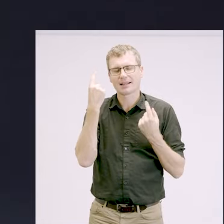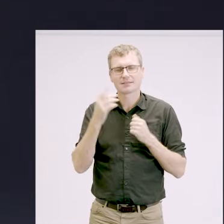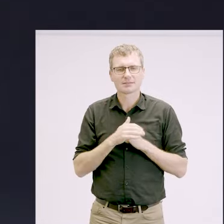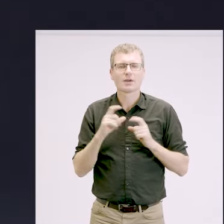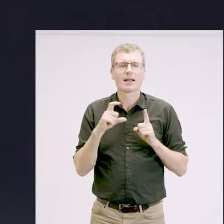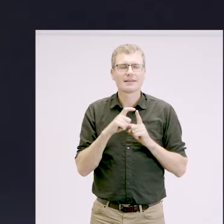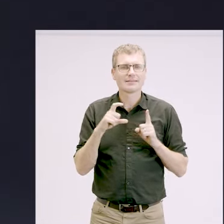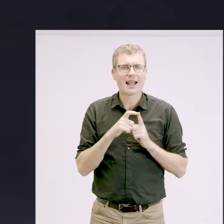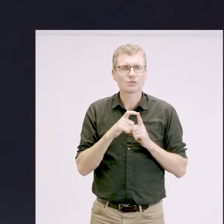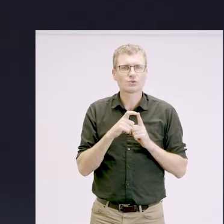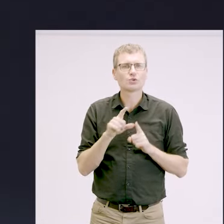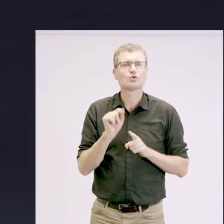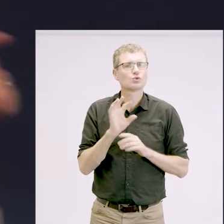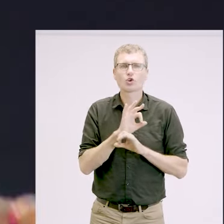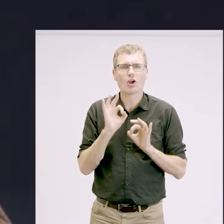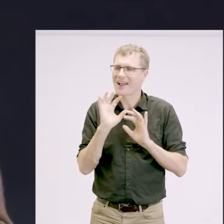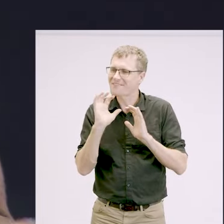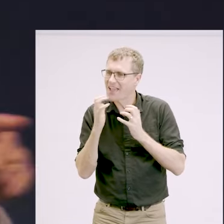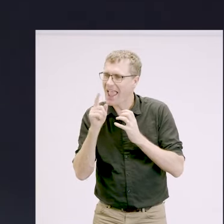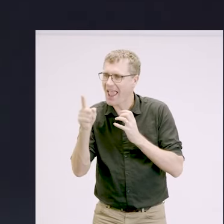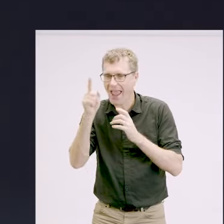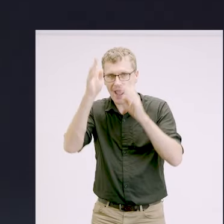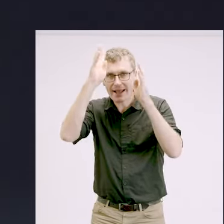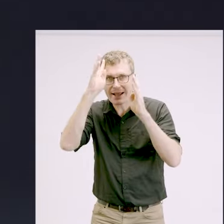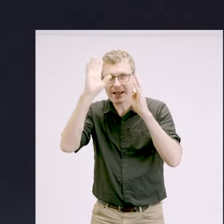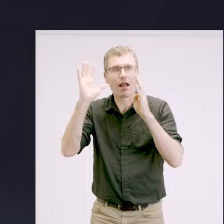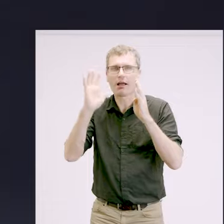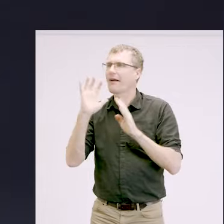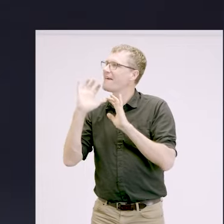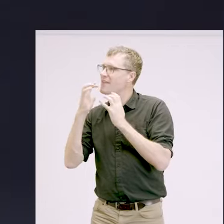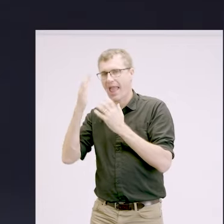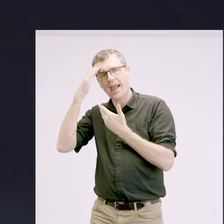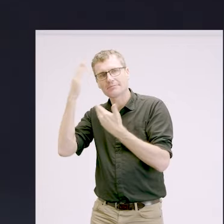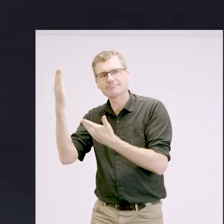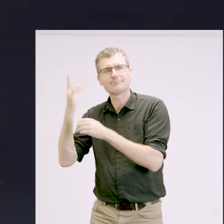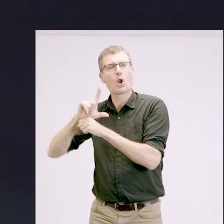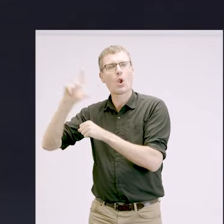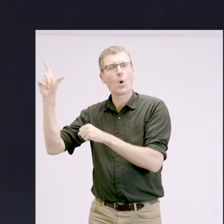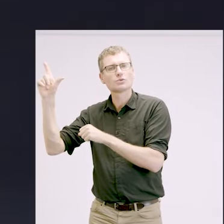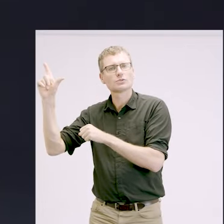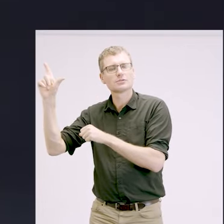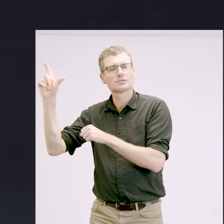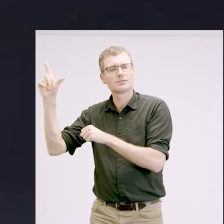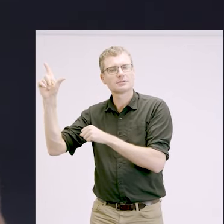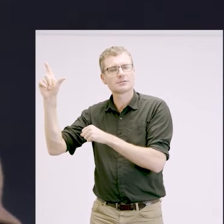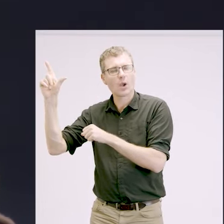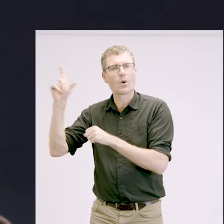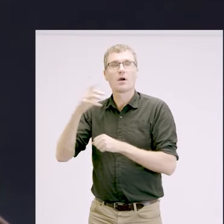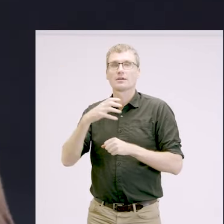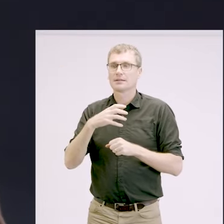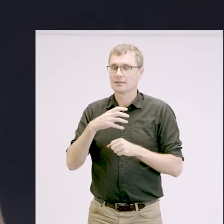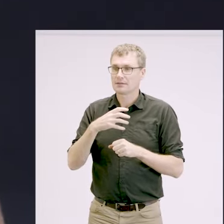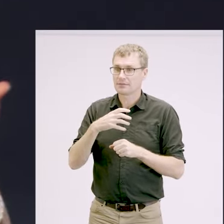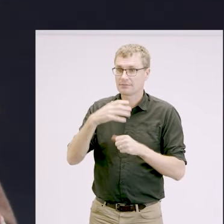and understanding, right? Daniel chooses not to fear the king, but to fear the Lord. He's more afraid of